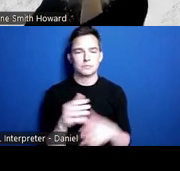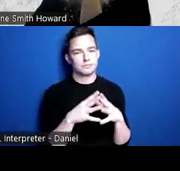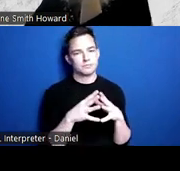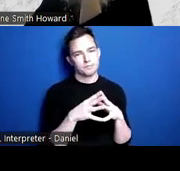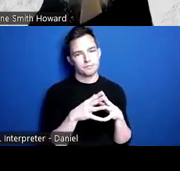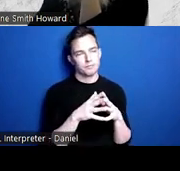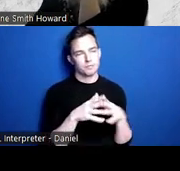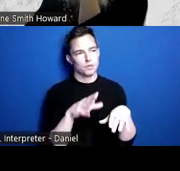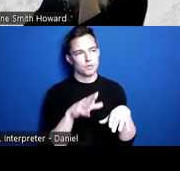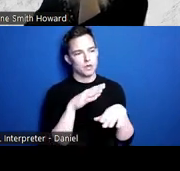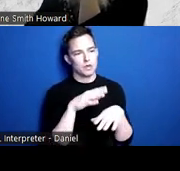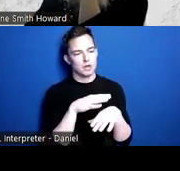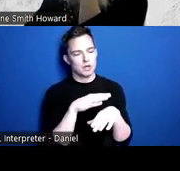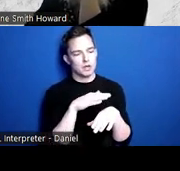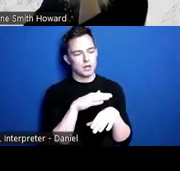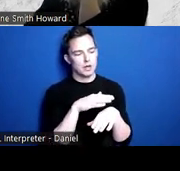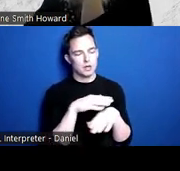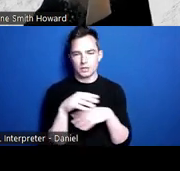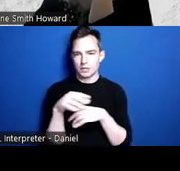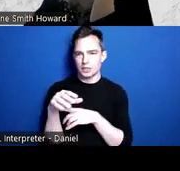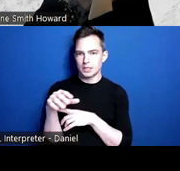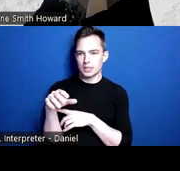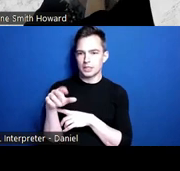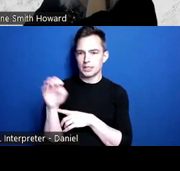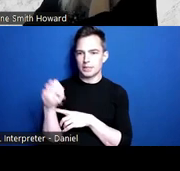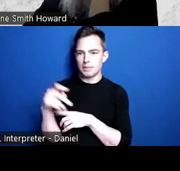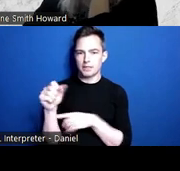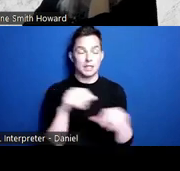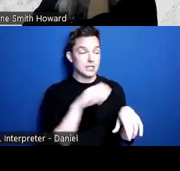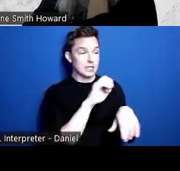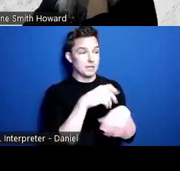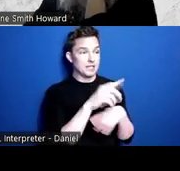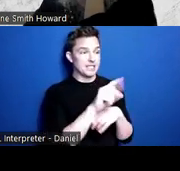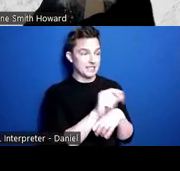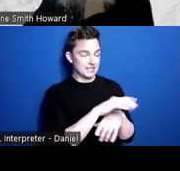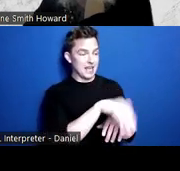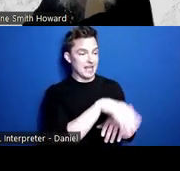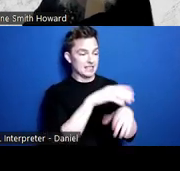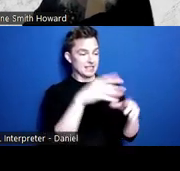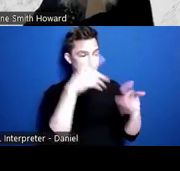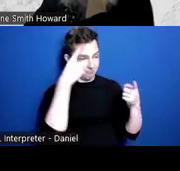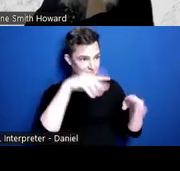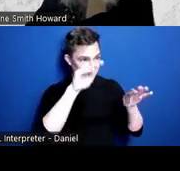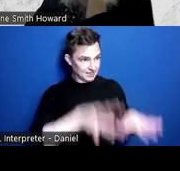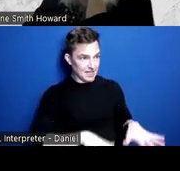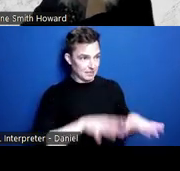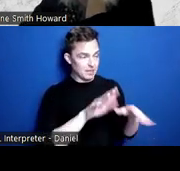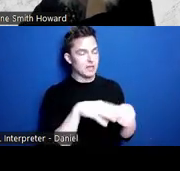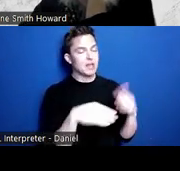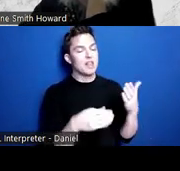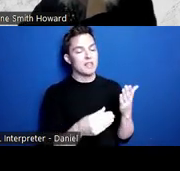on the EPSD. Mental health, on the EPSDT settlement, the memorandum